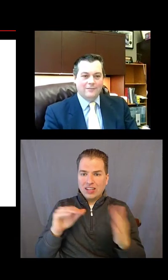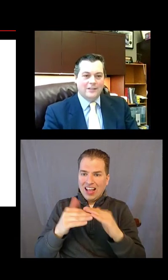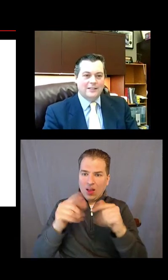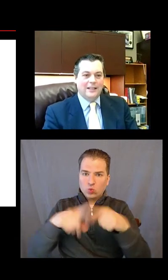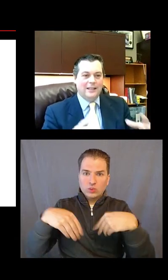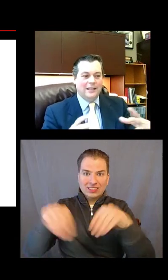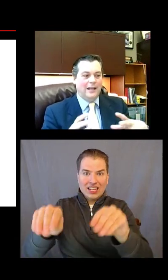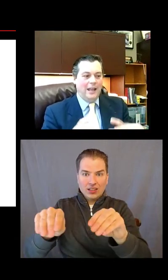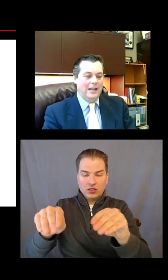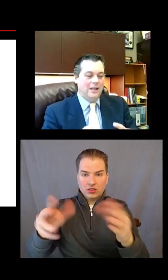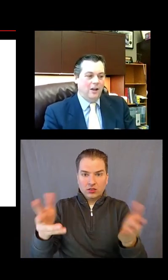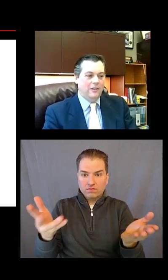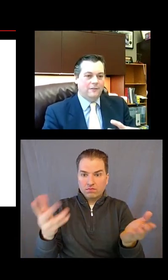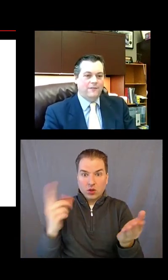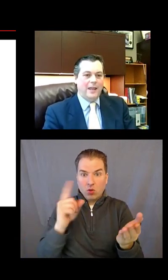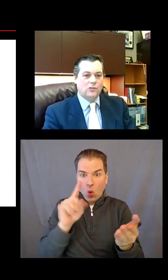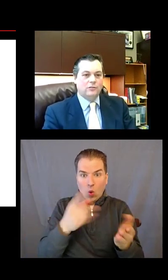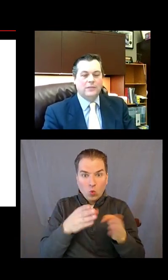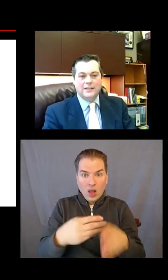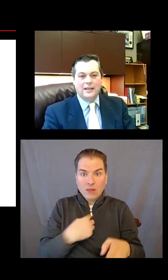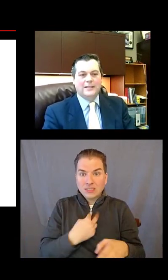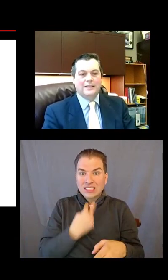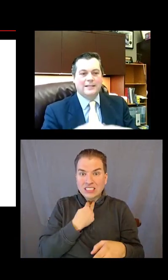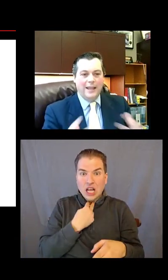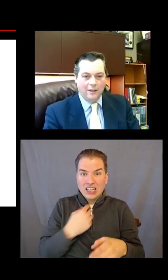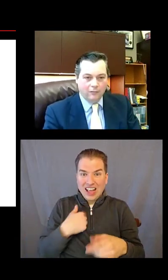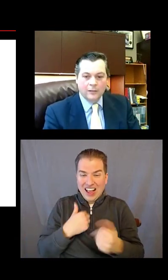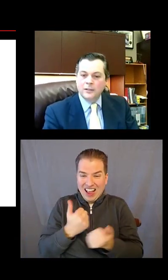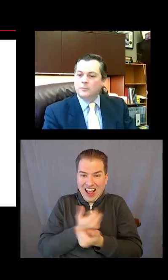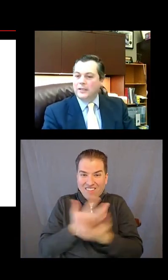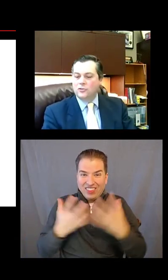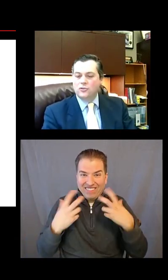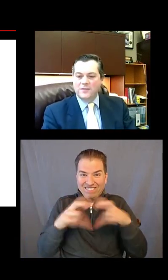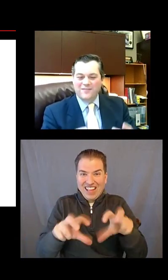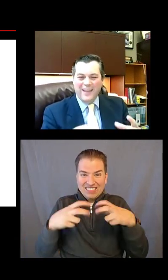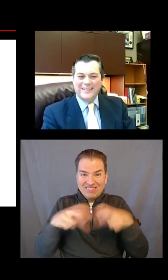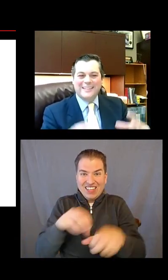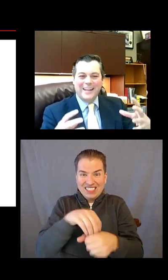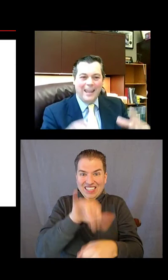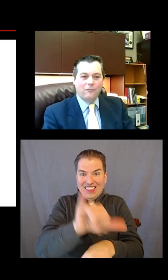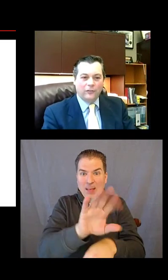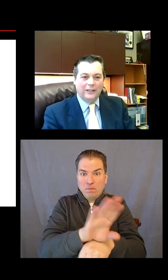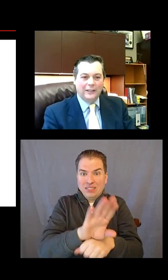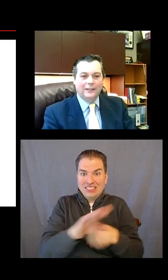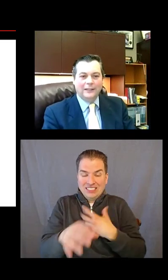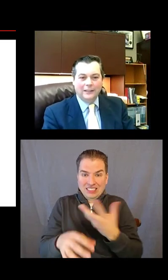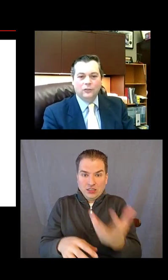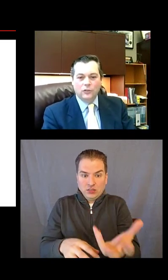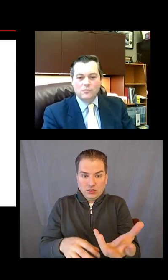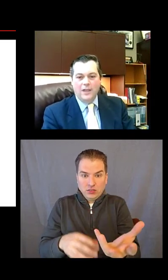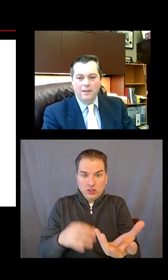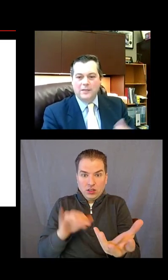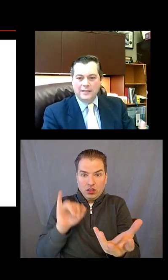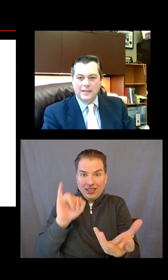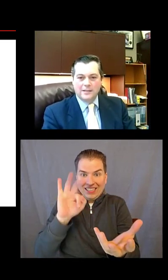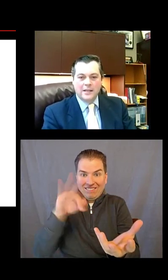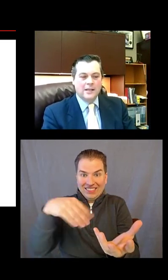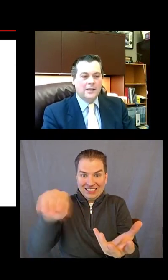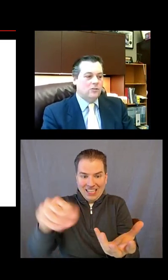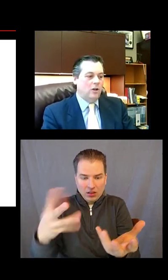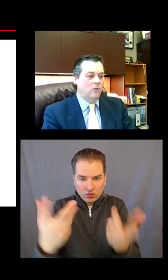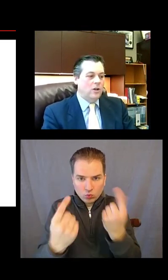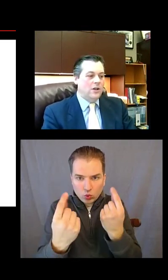get out of this thing in any other fashion besides sale, because you've invested everything into that